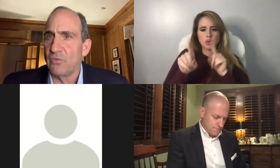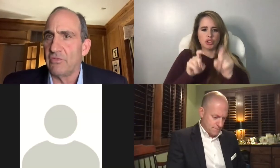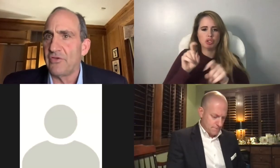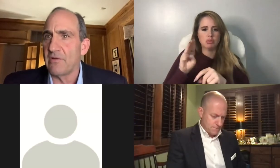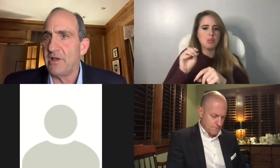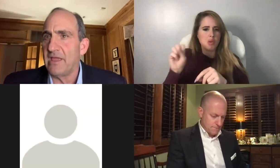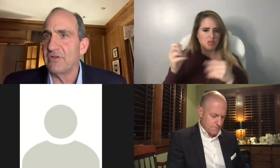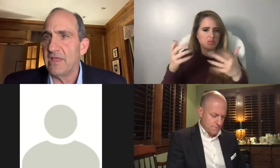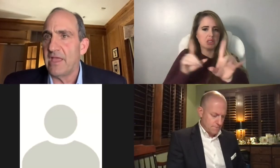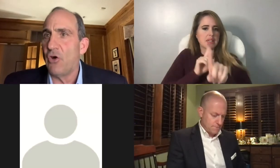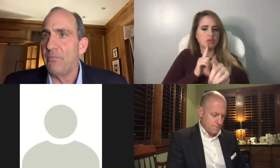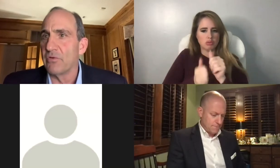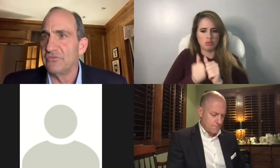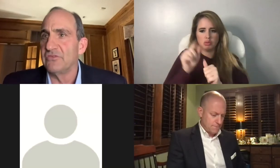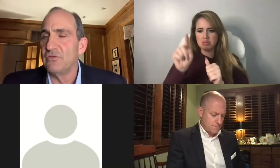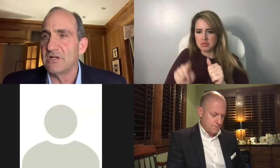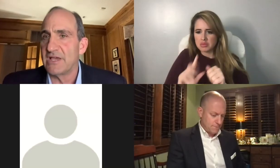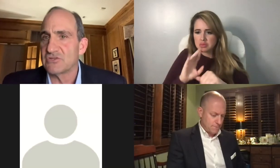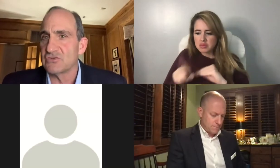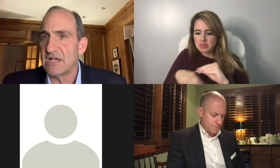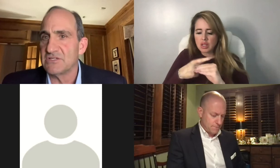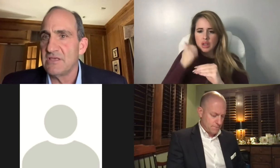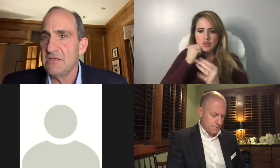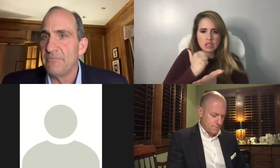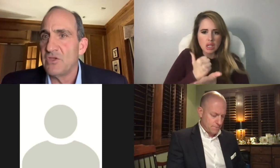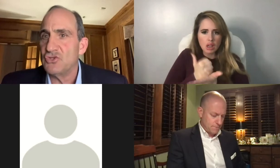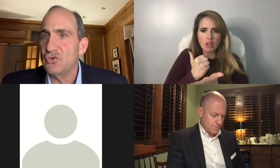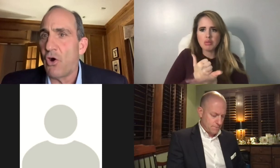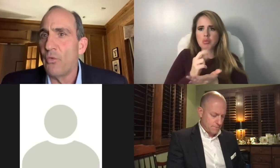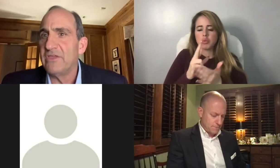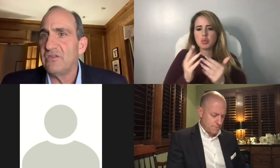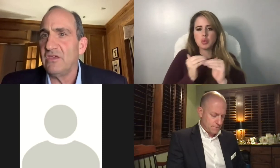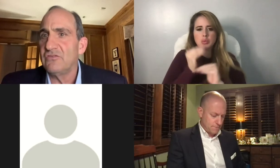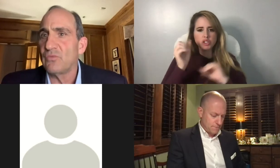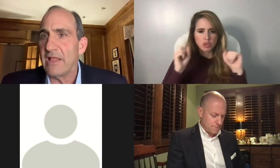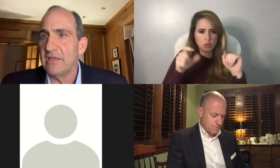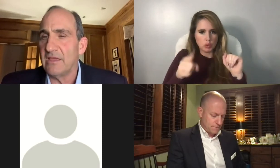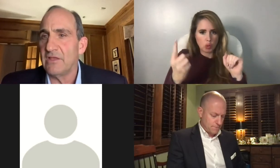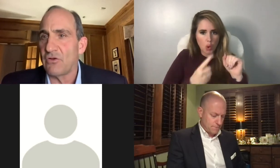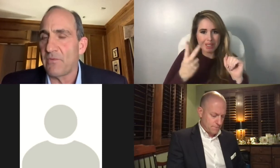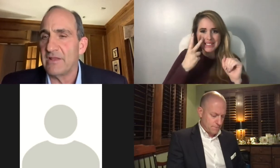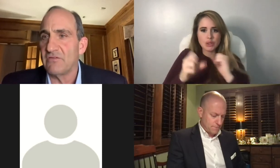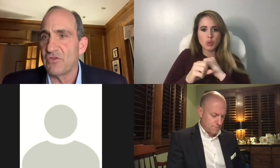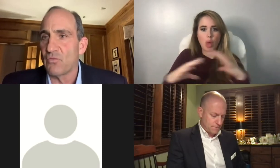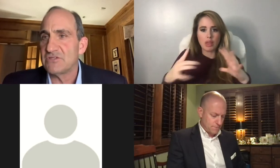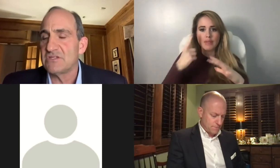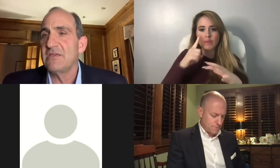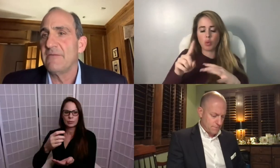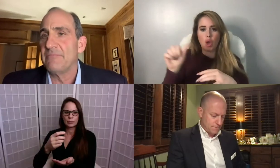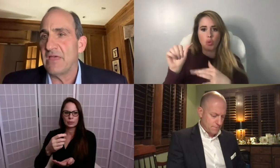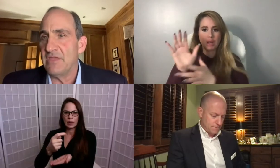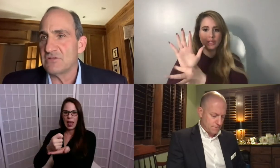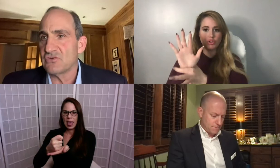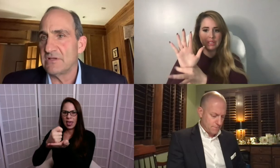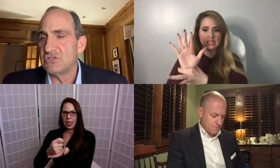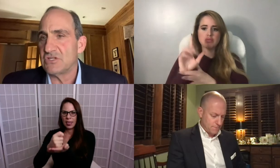will therapy every day help, or is this too much exercise? Do you always see swelling in arthritis of the wrist? And